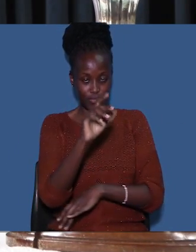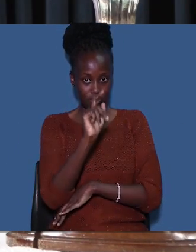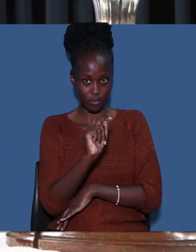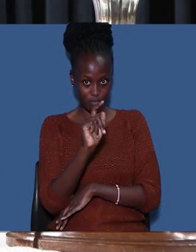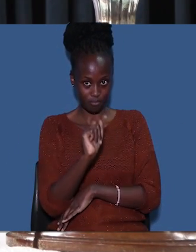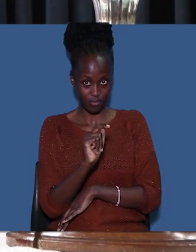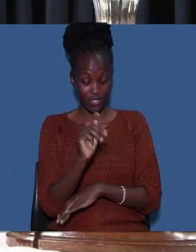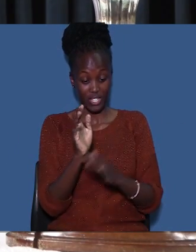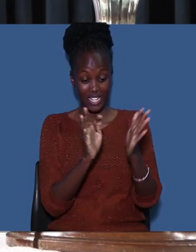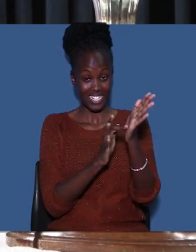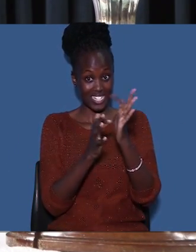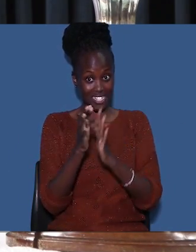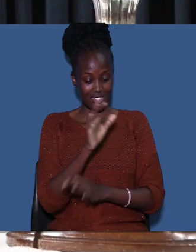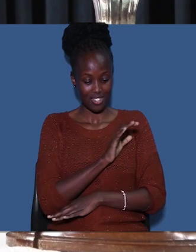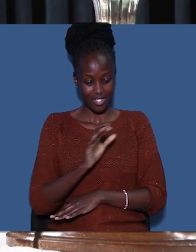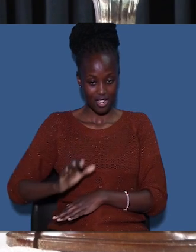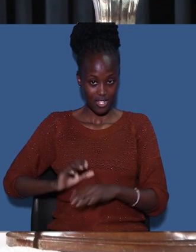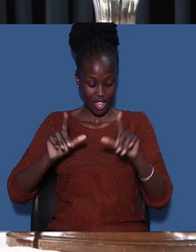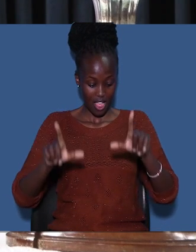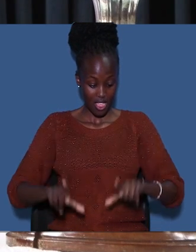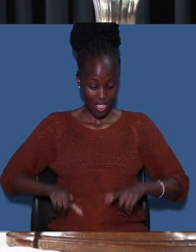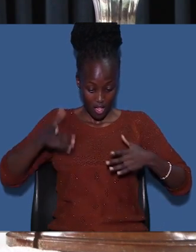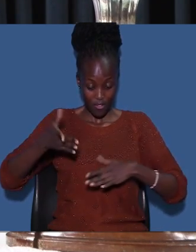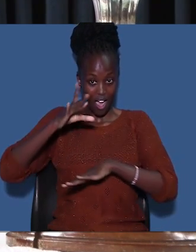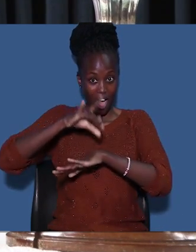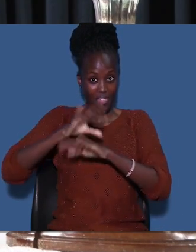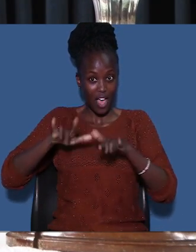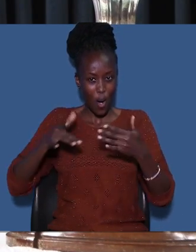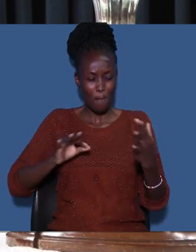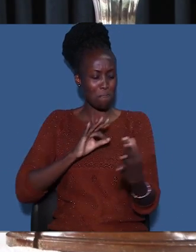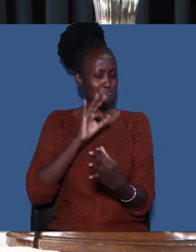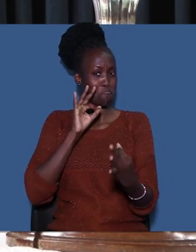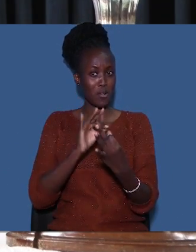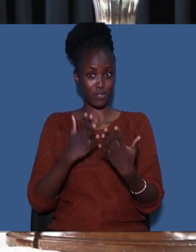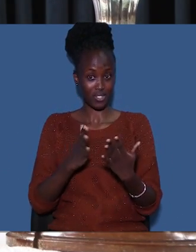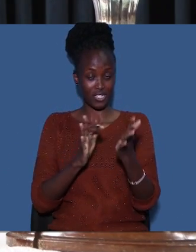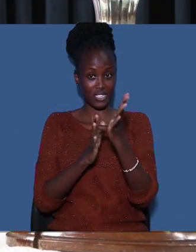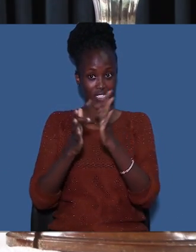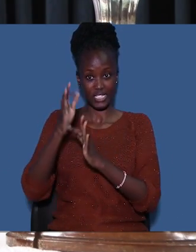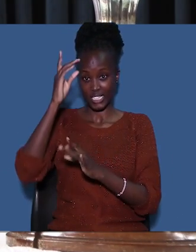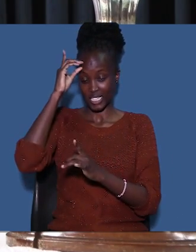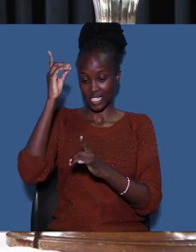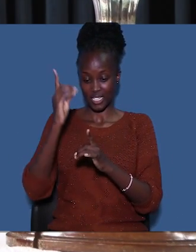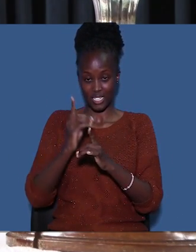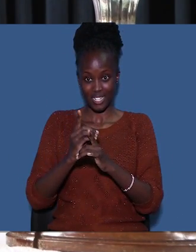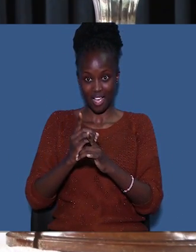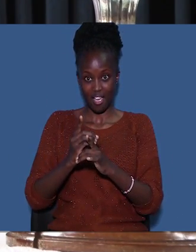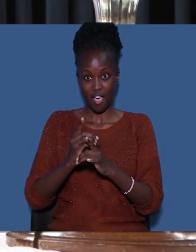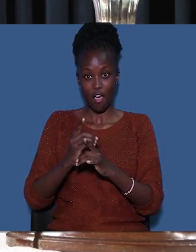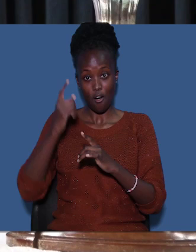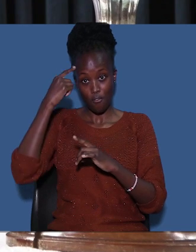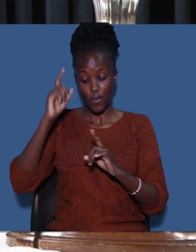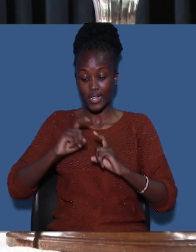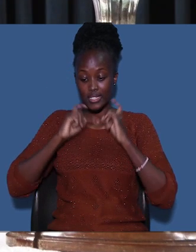Christ, who lived a perfect life while here on earth, chose to die for each of our sins, since once and for all,